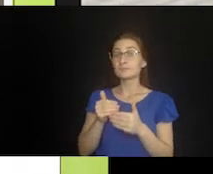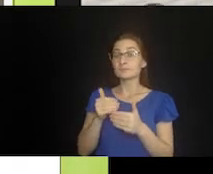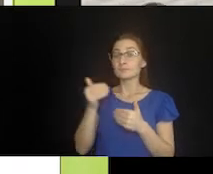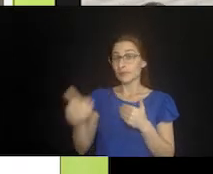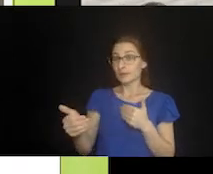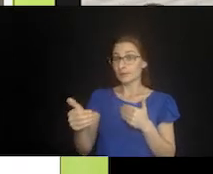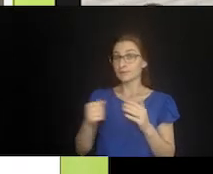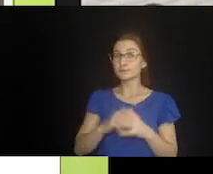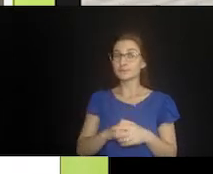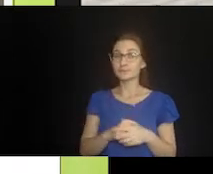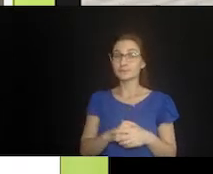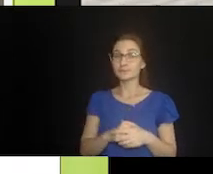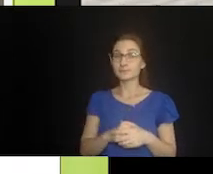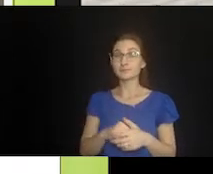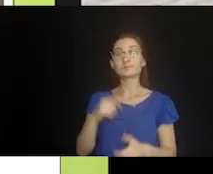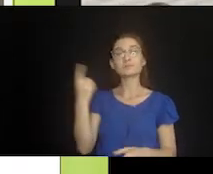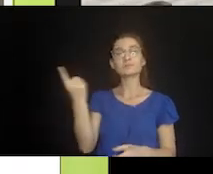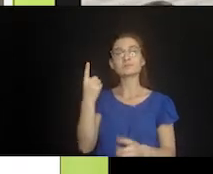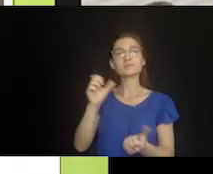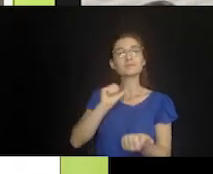Our next is